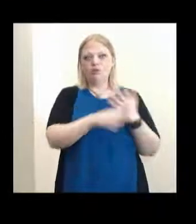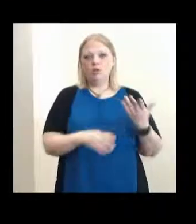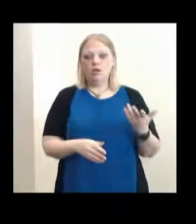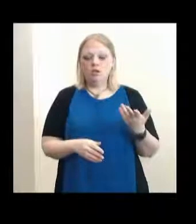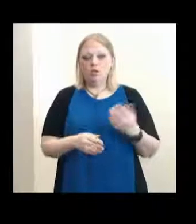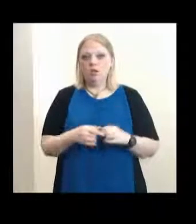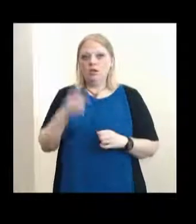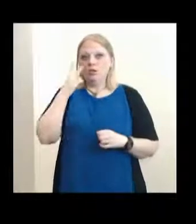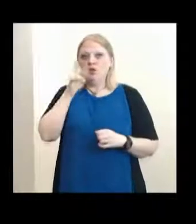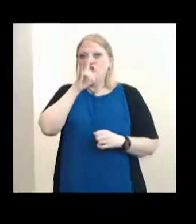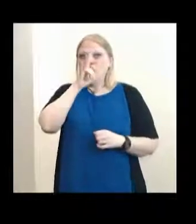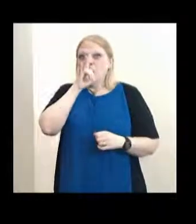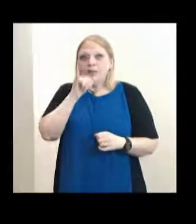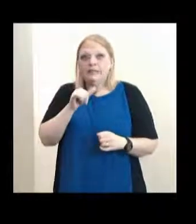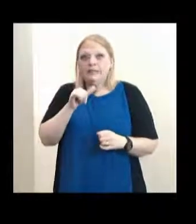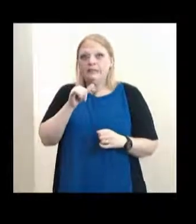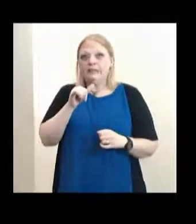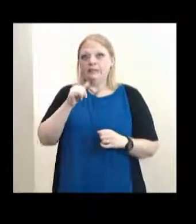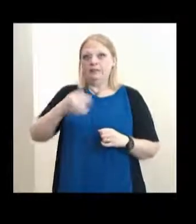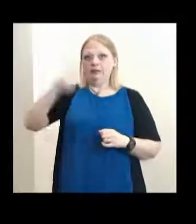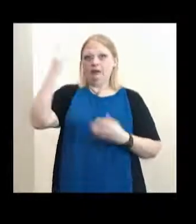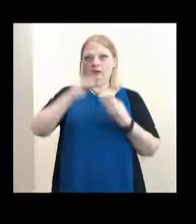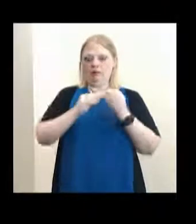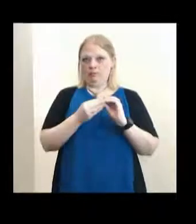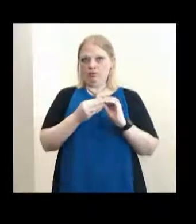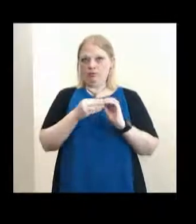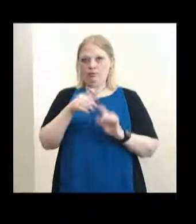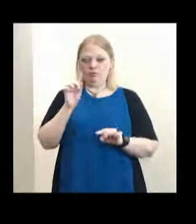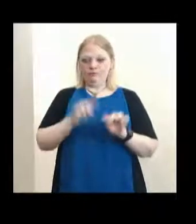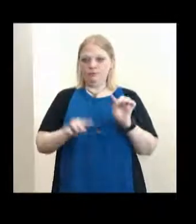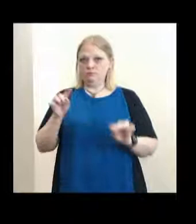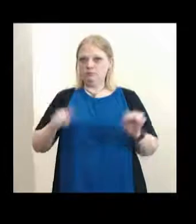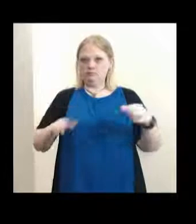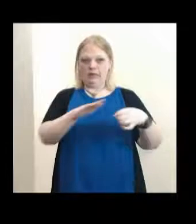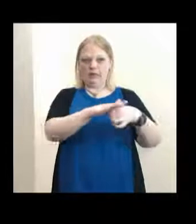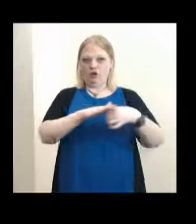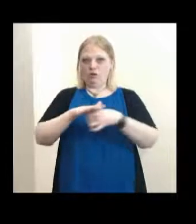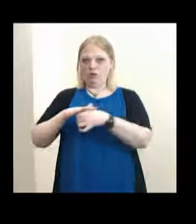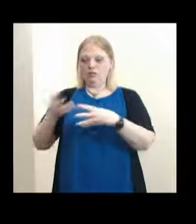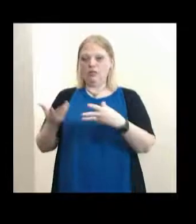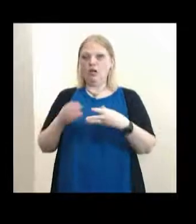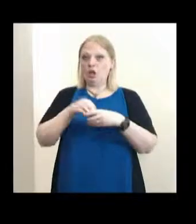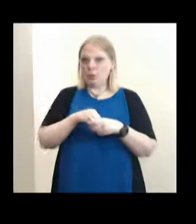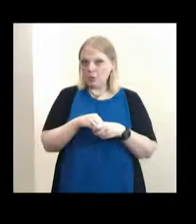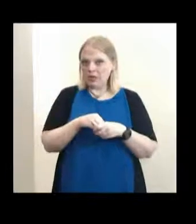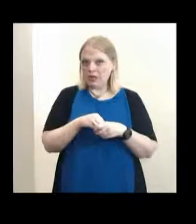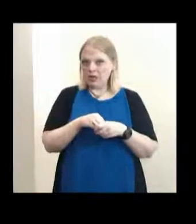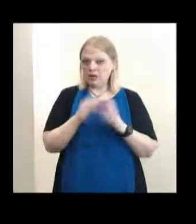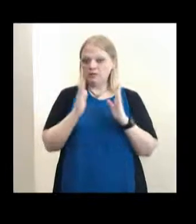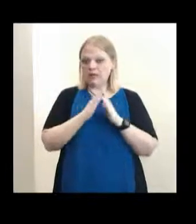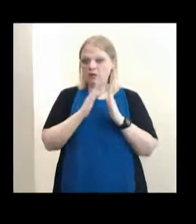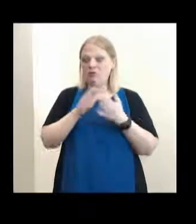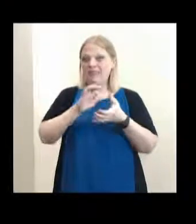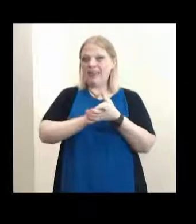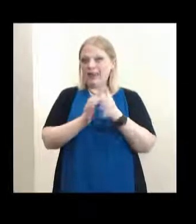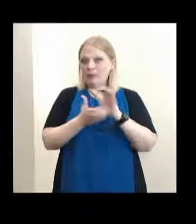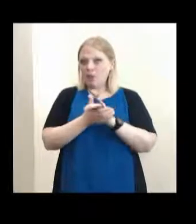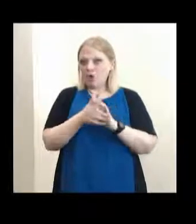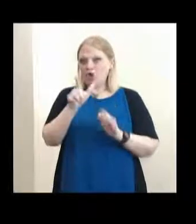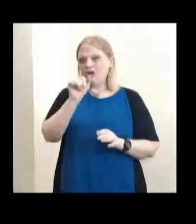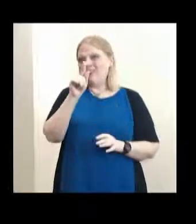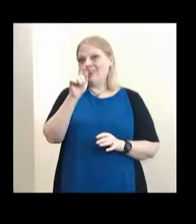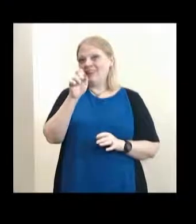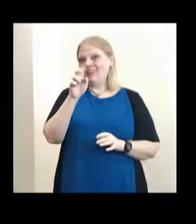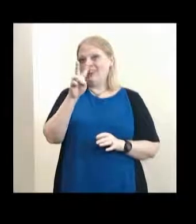some really high numbers in various areas, including in the town of Hamburg, Lakeview.